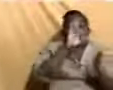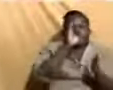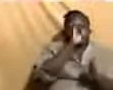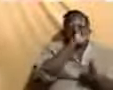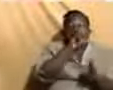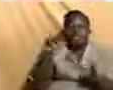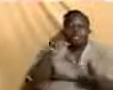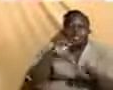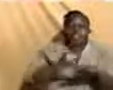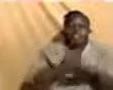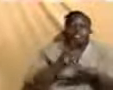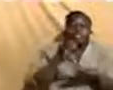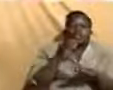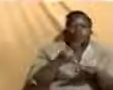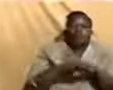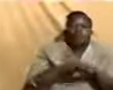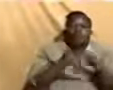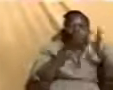1,